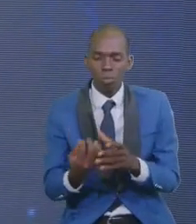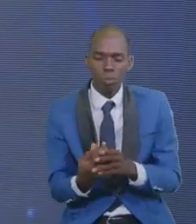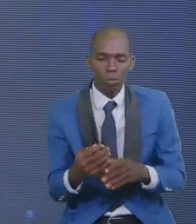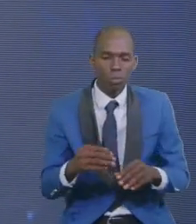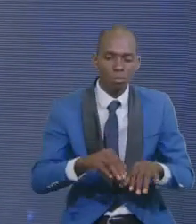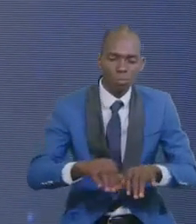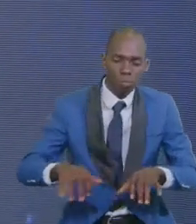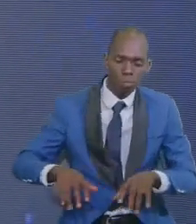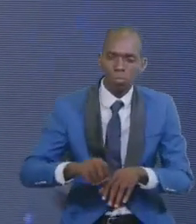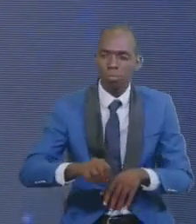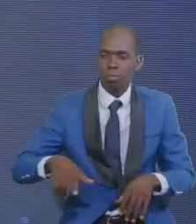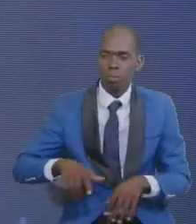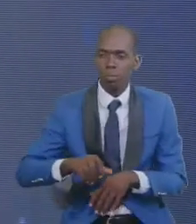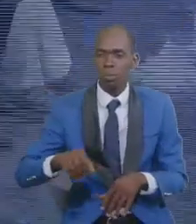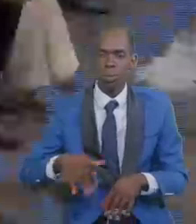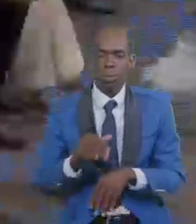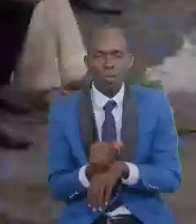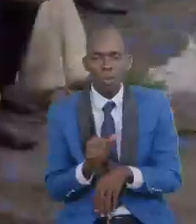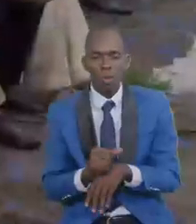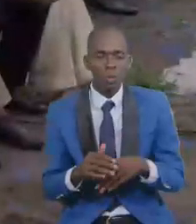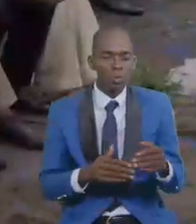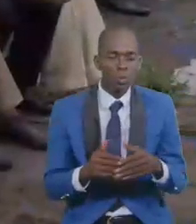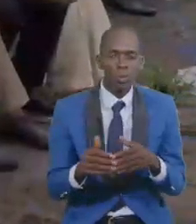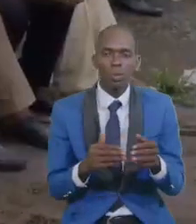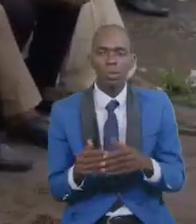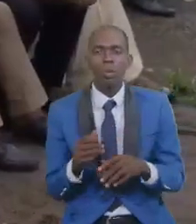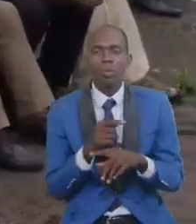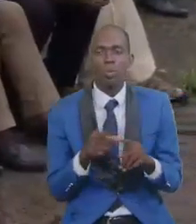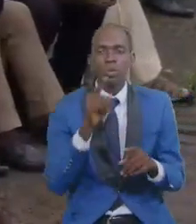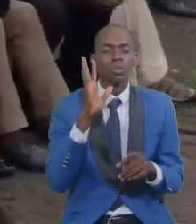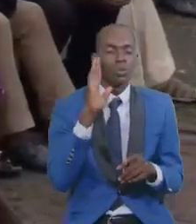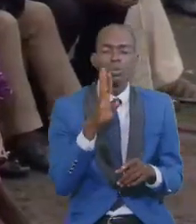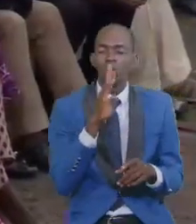about the work you are doing, you are thinking of the pain on your neck.